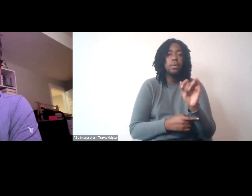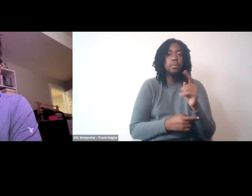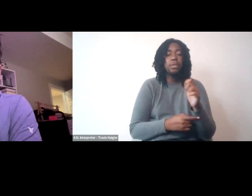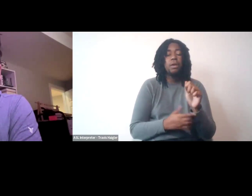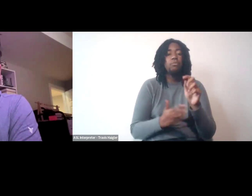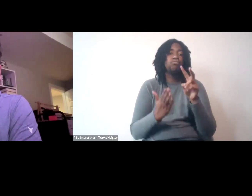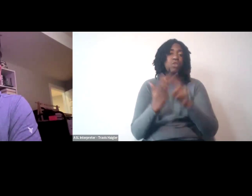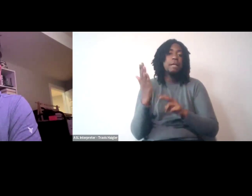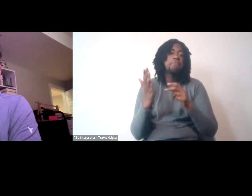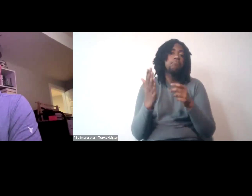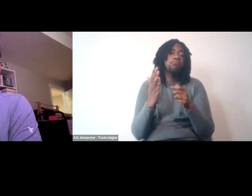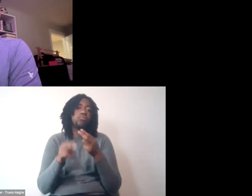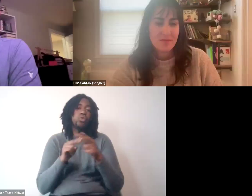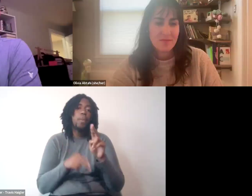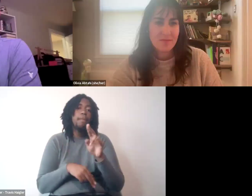little bio.